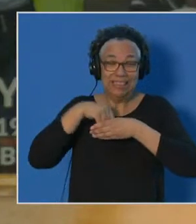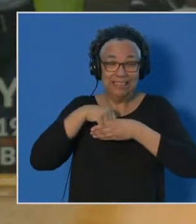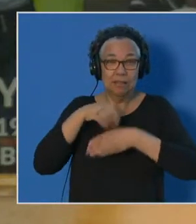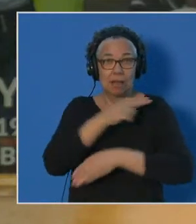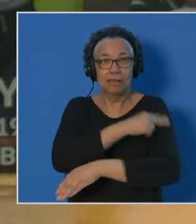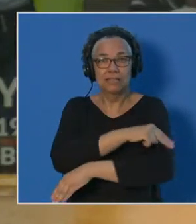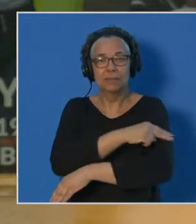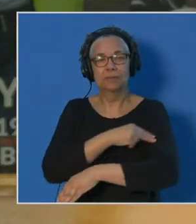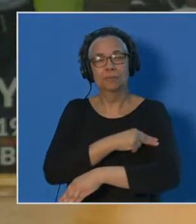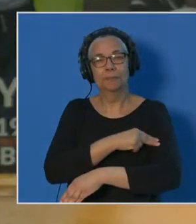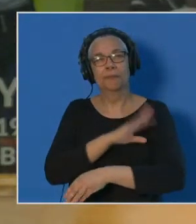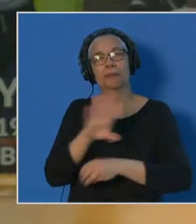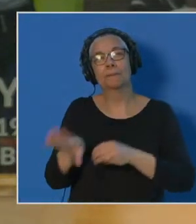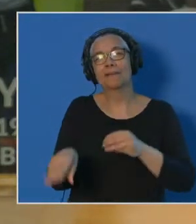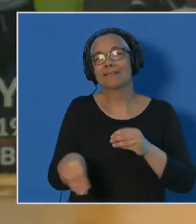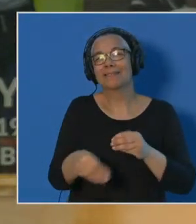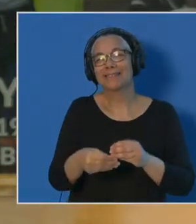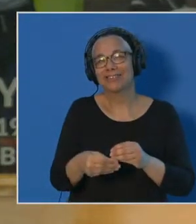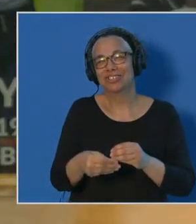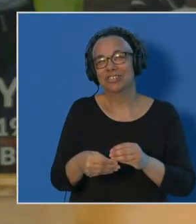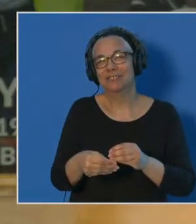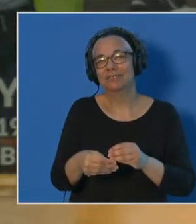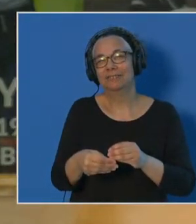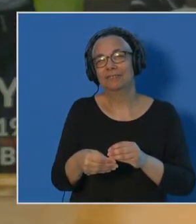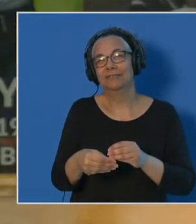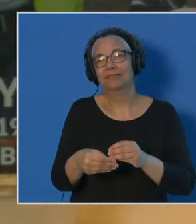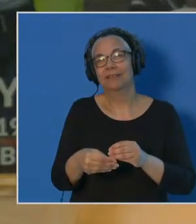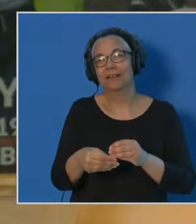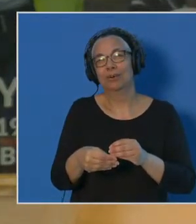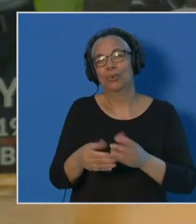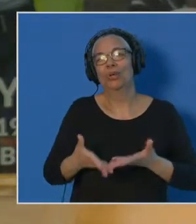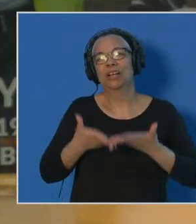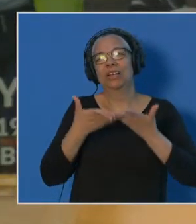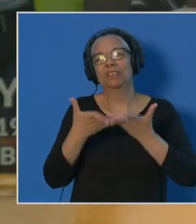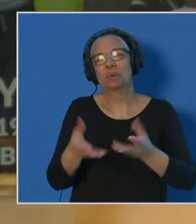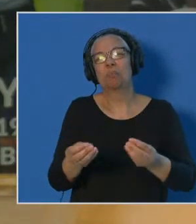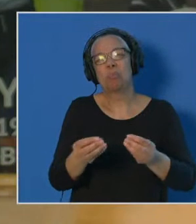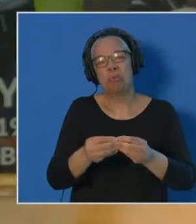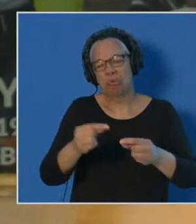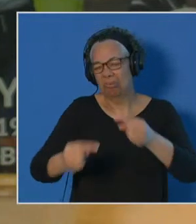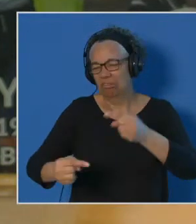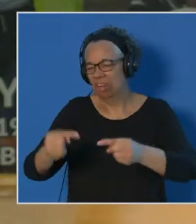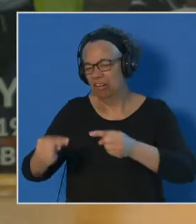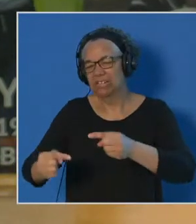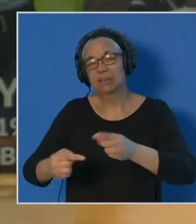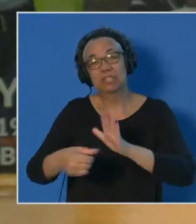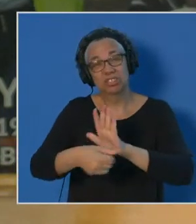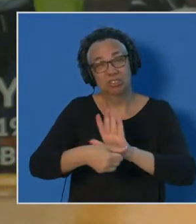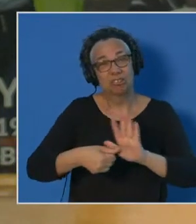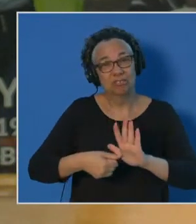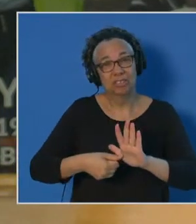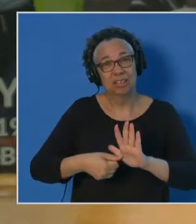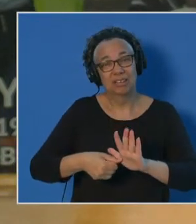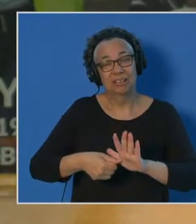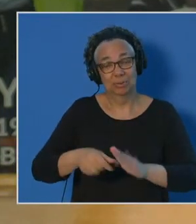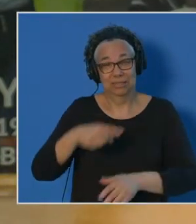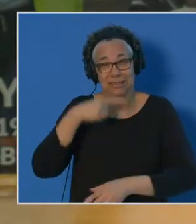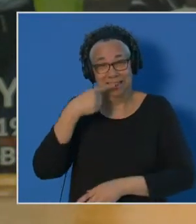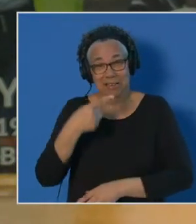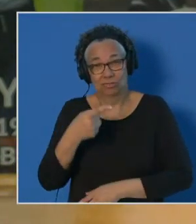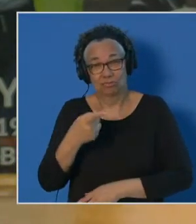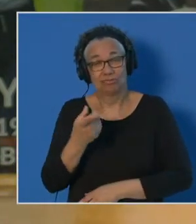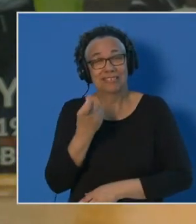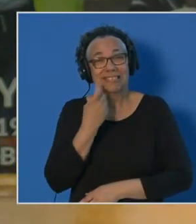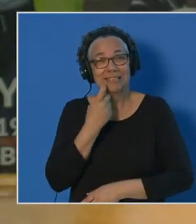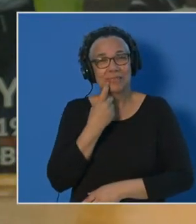to that, Trevor, they are looking to offer more types of surgeries. And again, that was announced recently and that's being